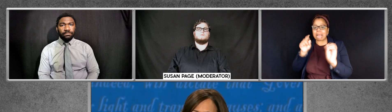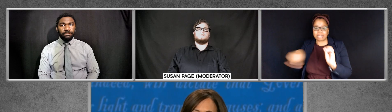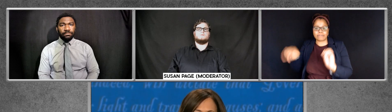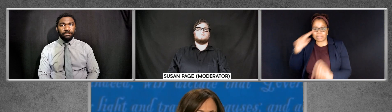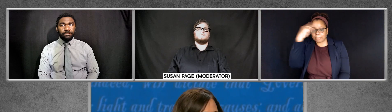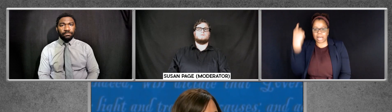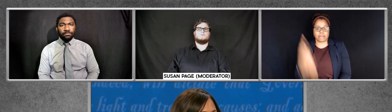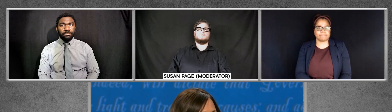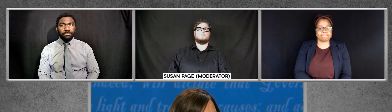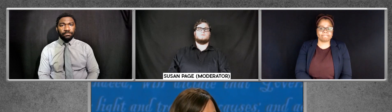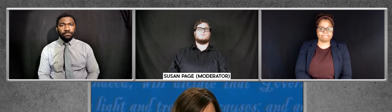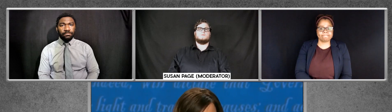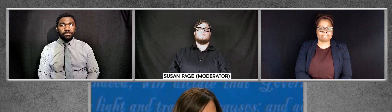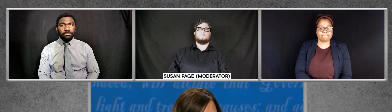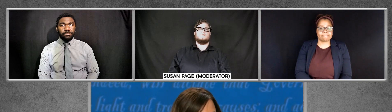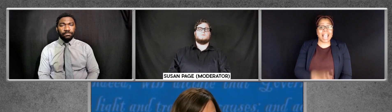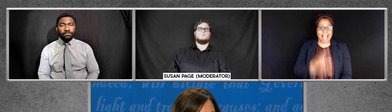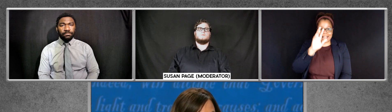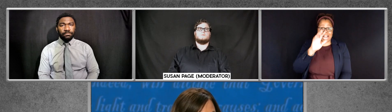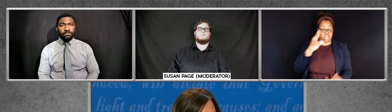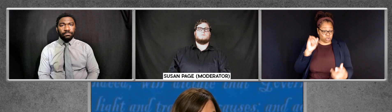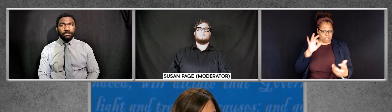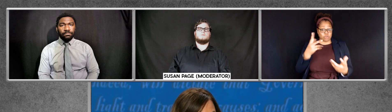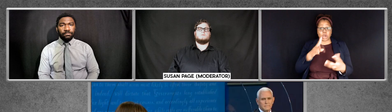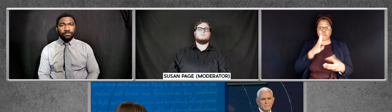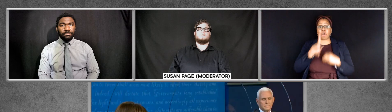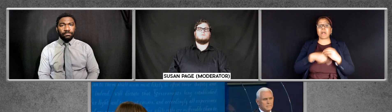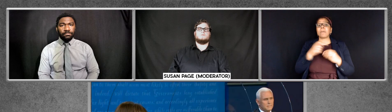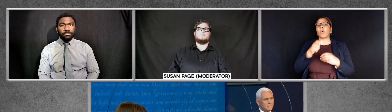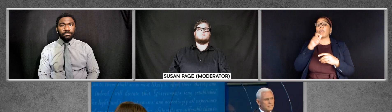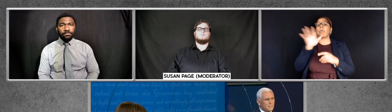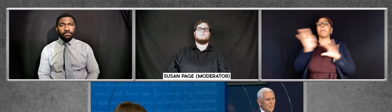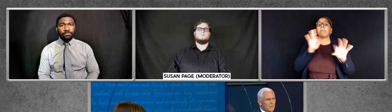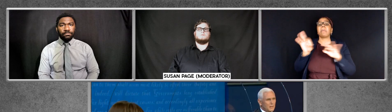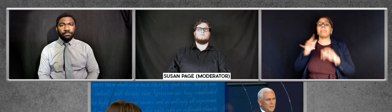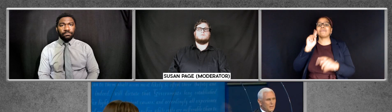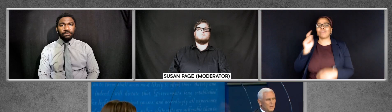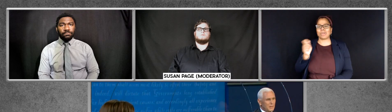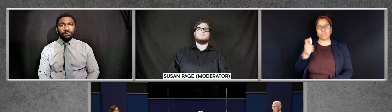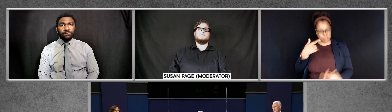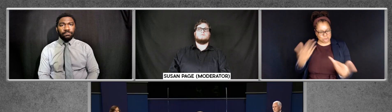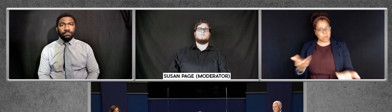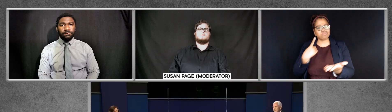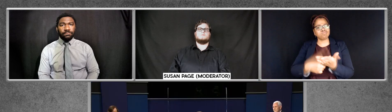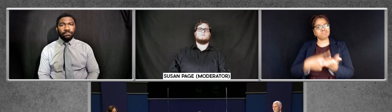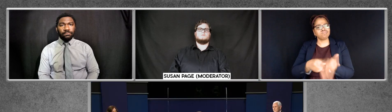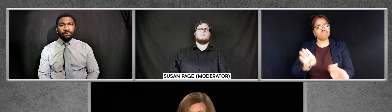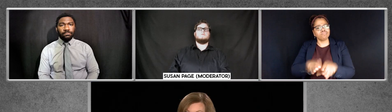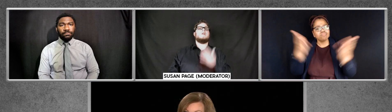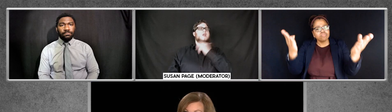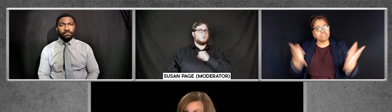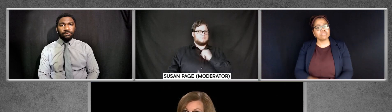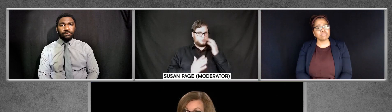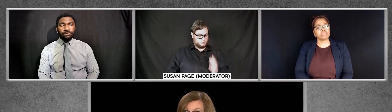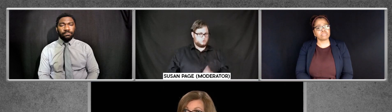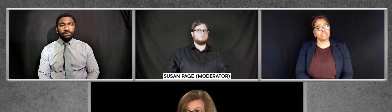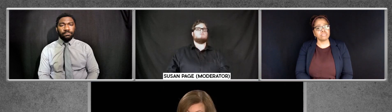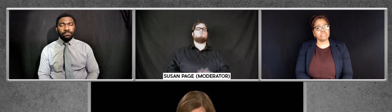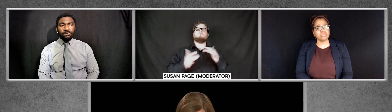doing. You want to talk about packing a court? Let's have that discussion. All right, thank you, Senator. Let's go on and talk about the issue